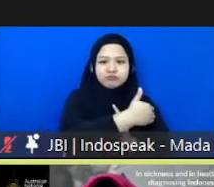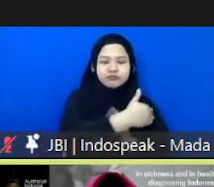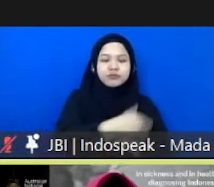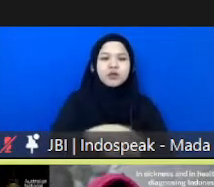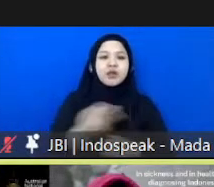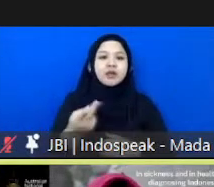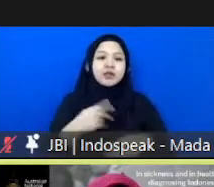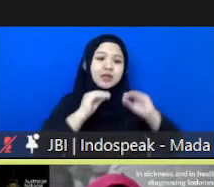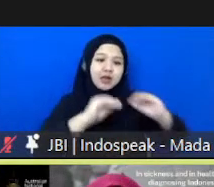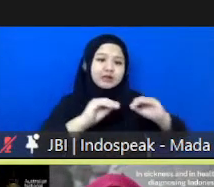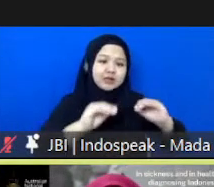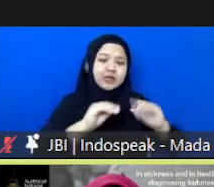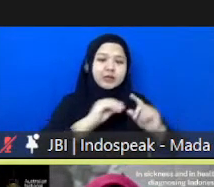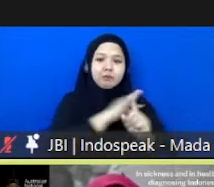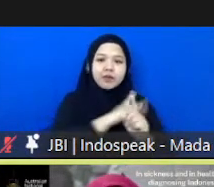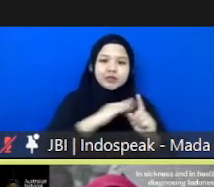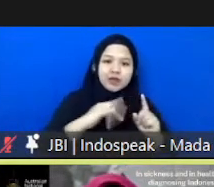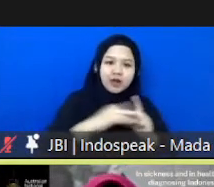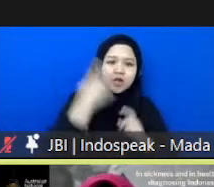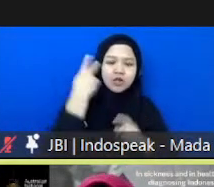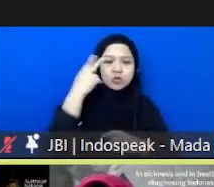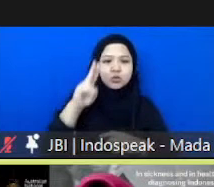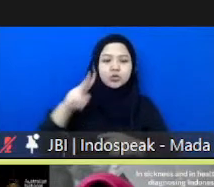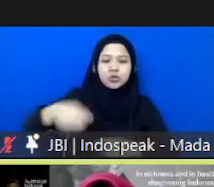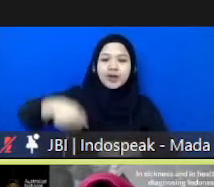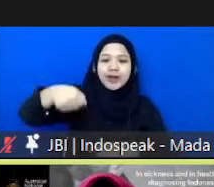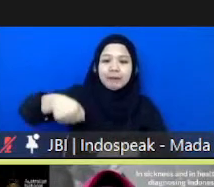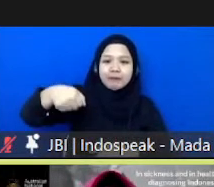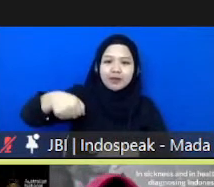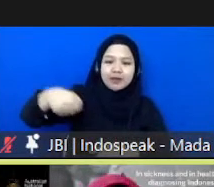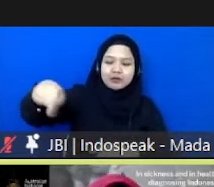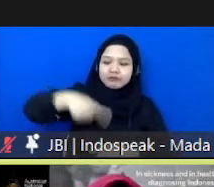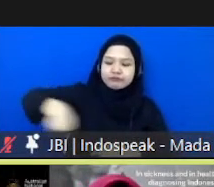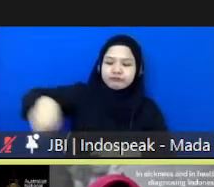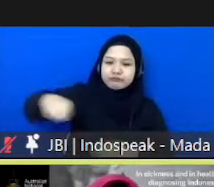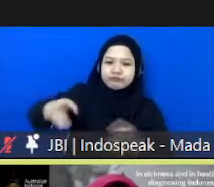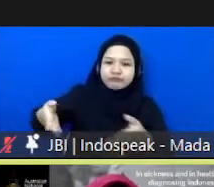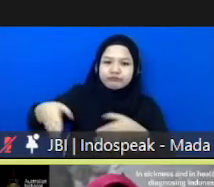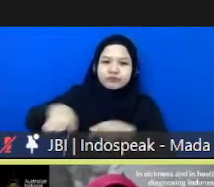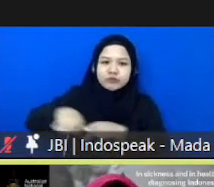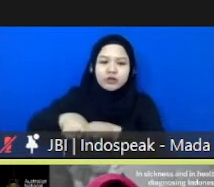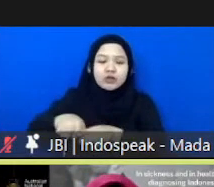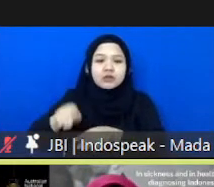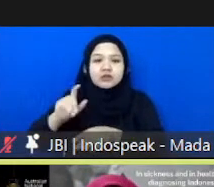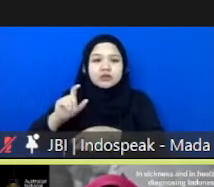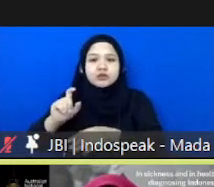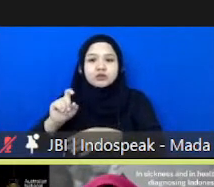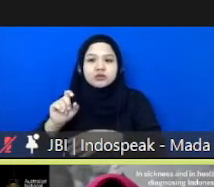offices to protect the bucket, and hopefully we hope to protect the community from getting dengue.